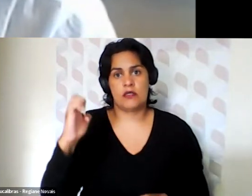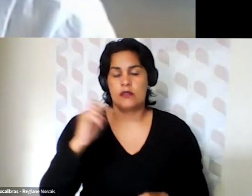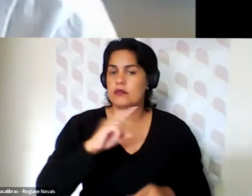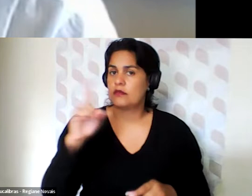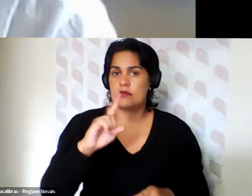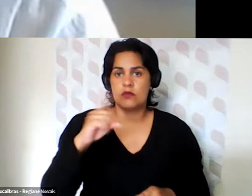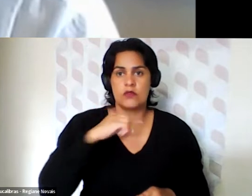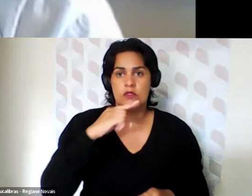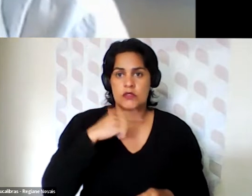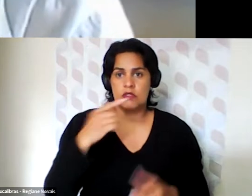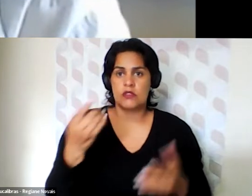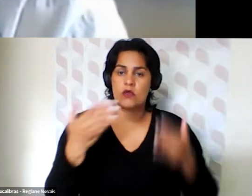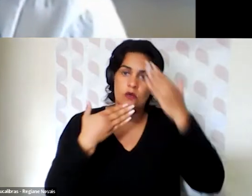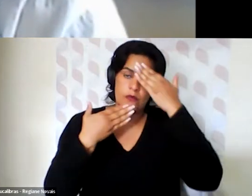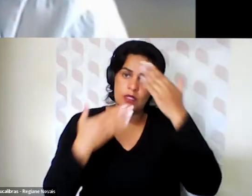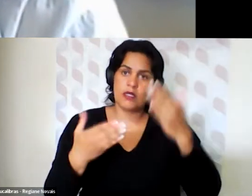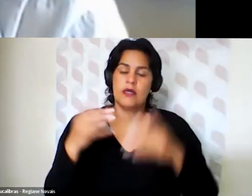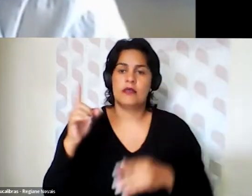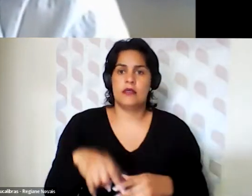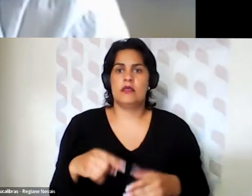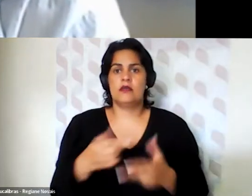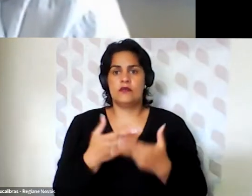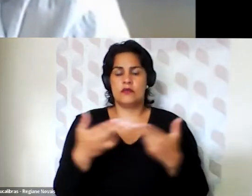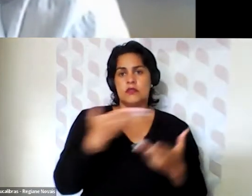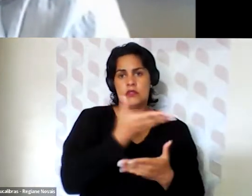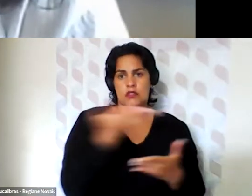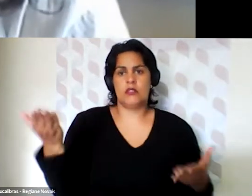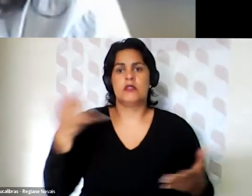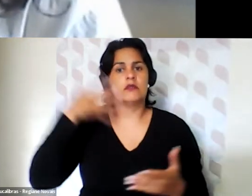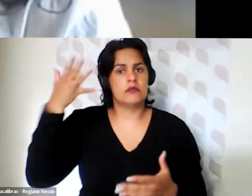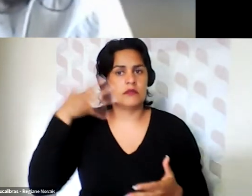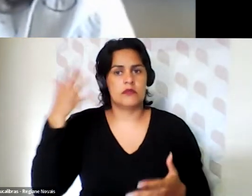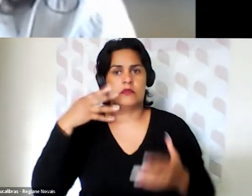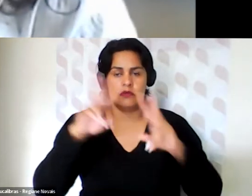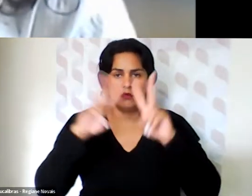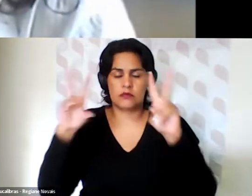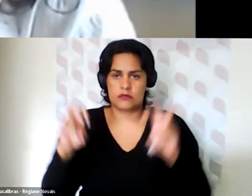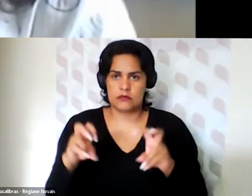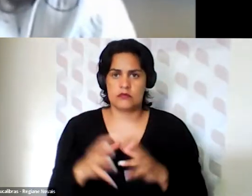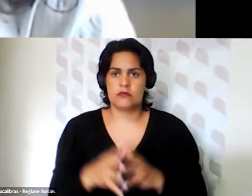business conduct in the country. In a 2021 report